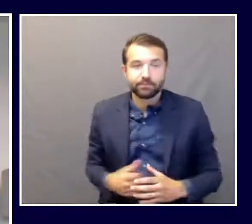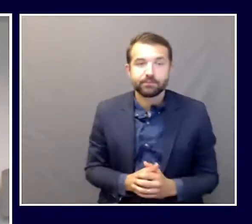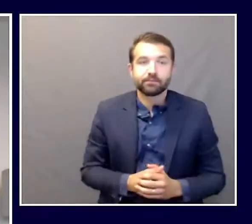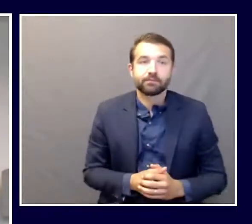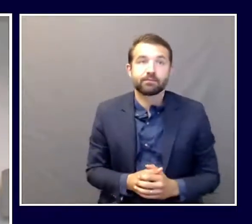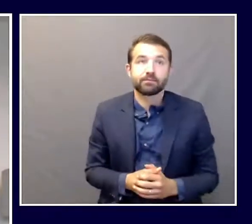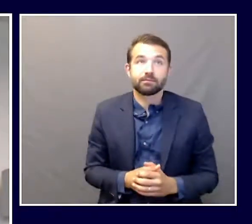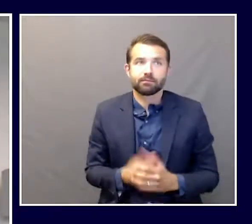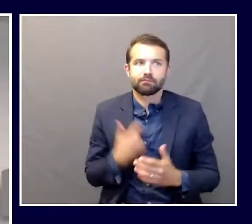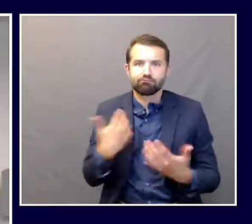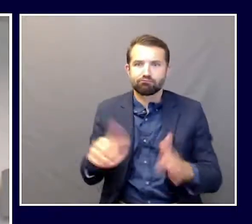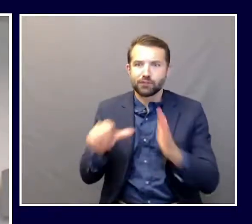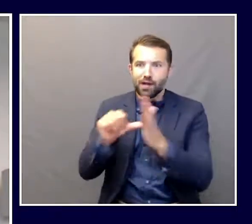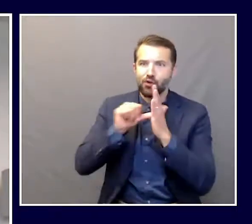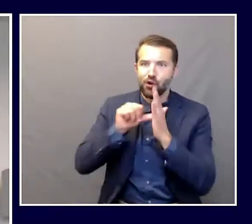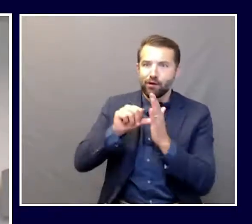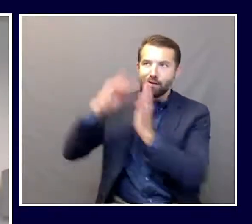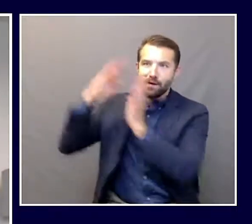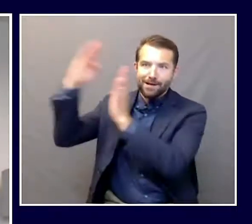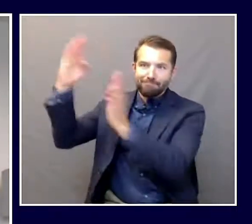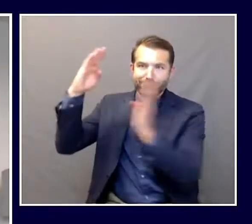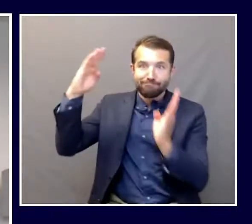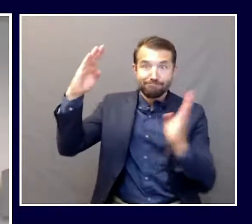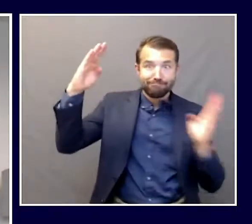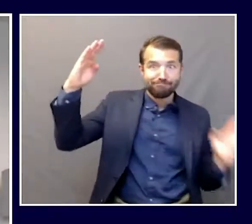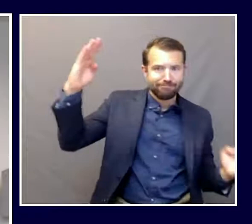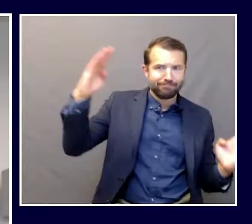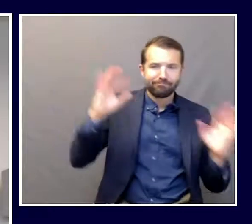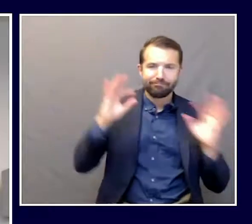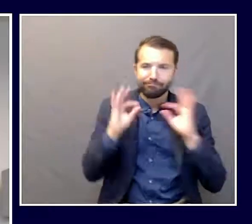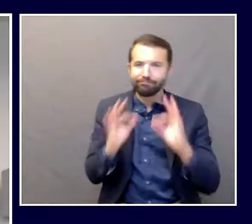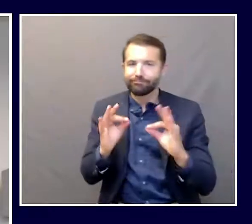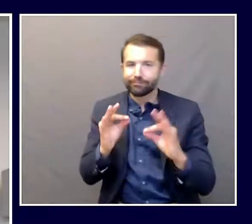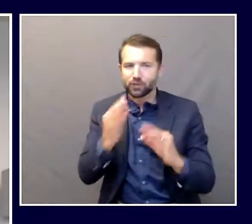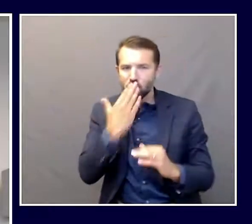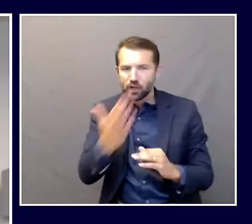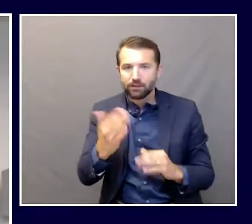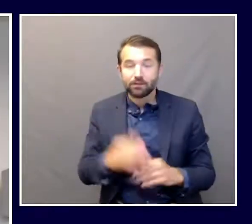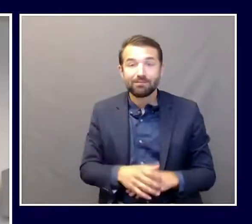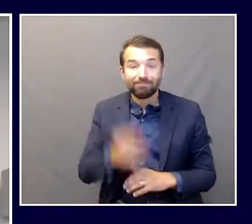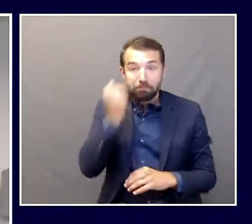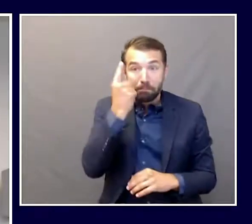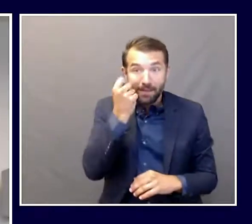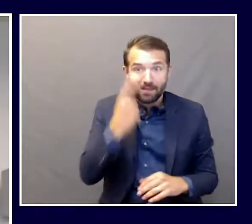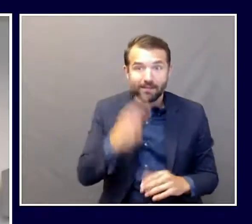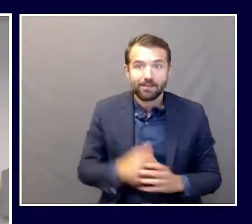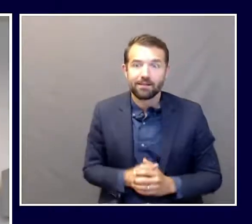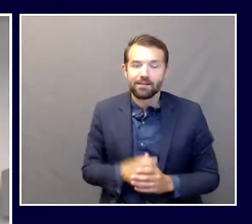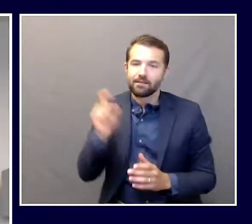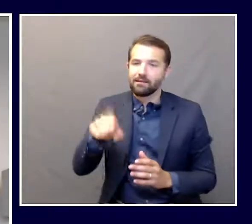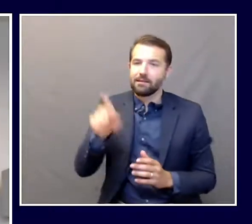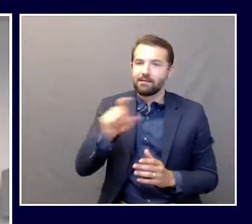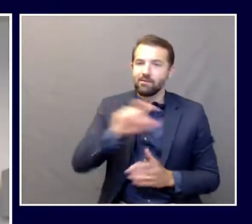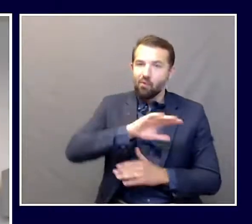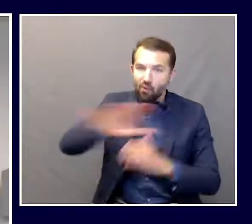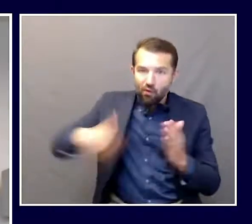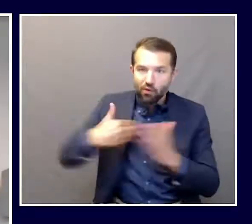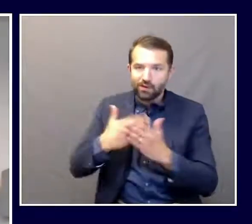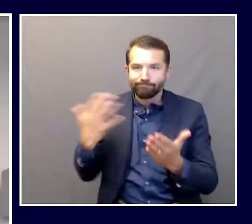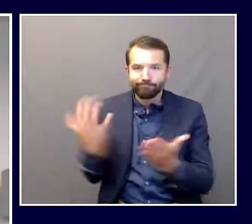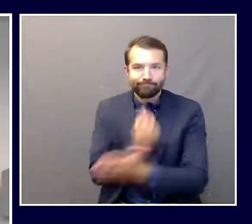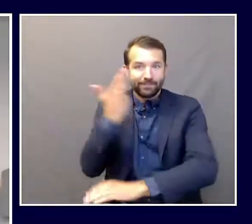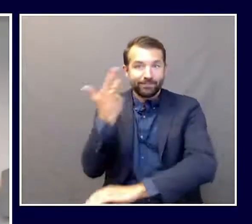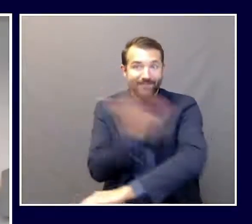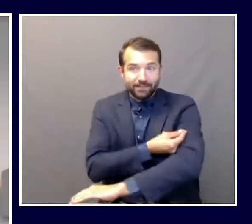us in a strong position to withstand the remainder of the pandemic as it stands right now, as well as